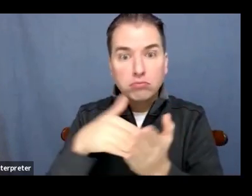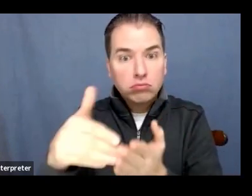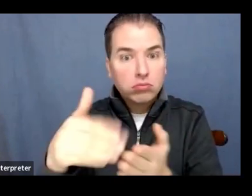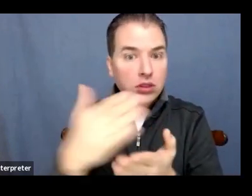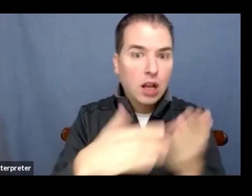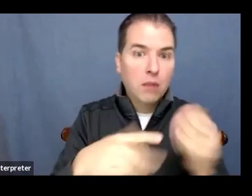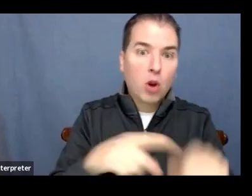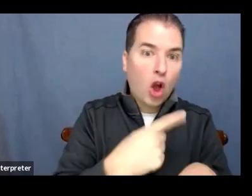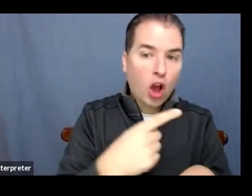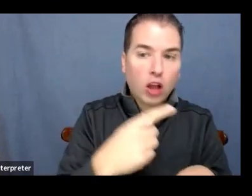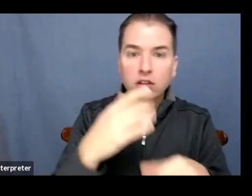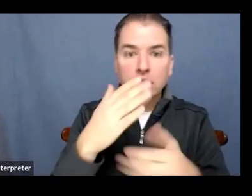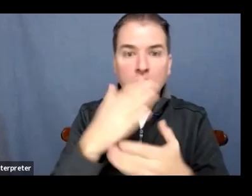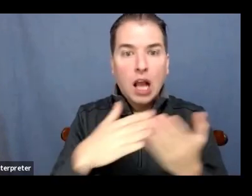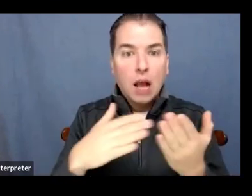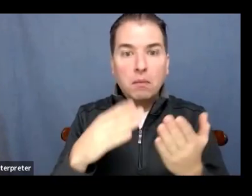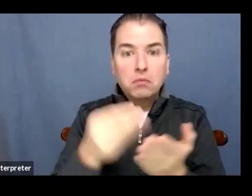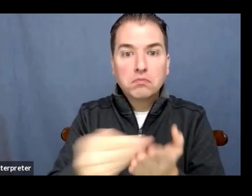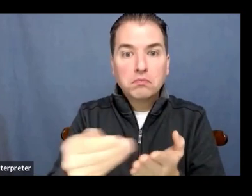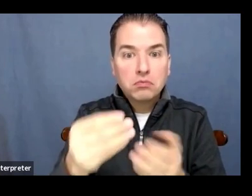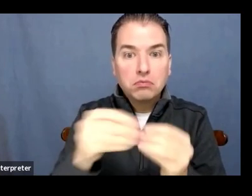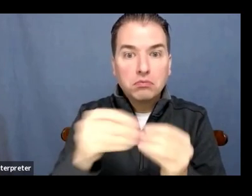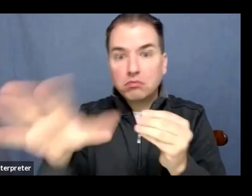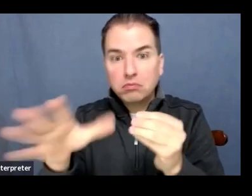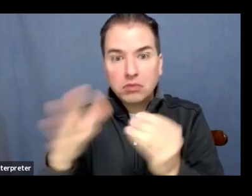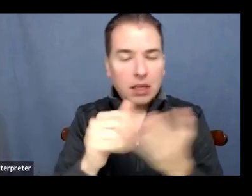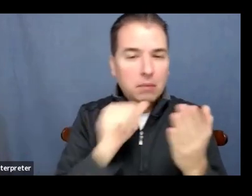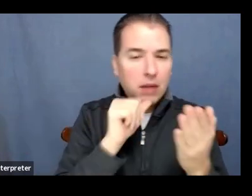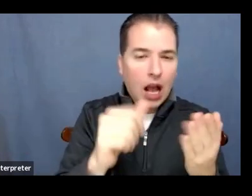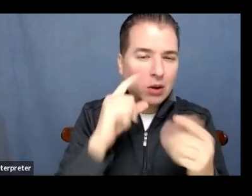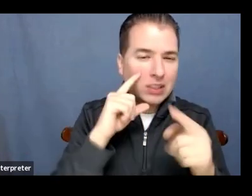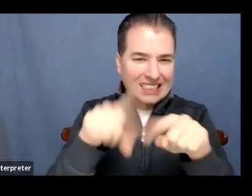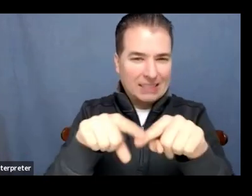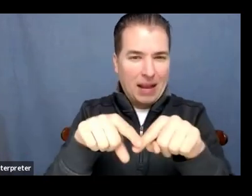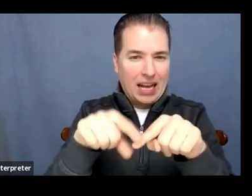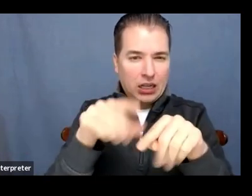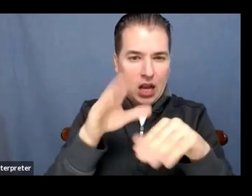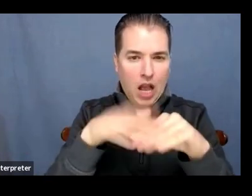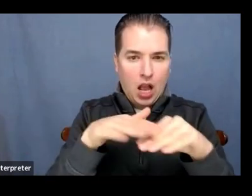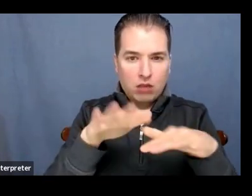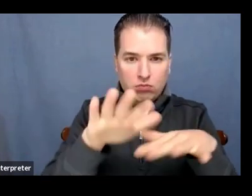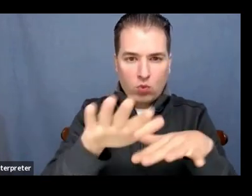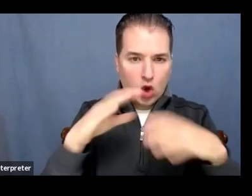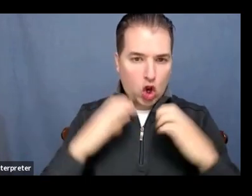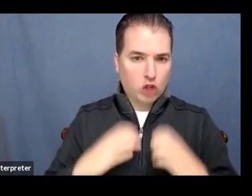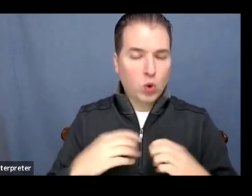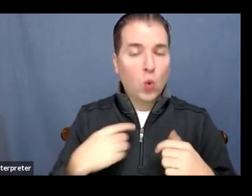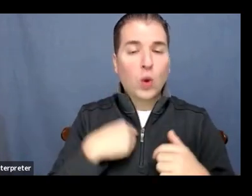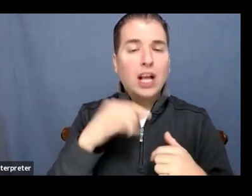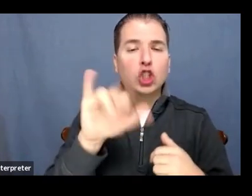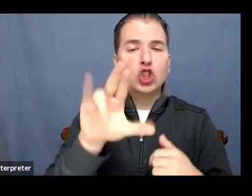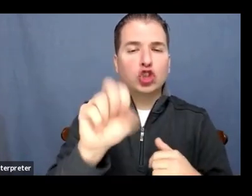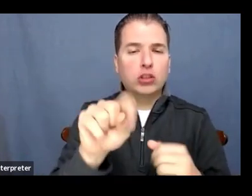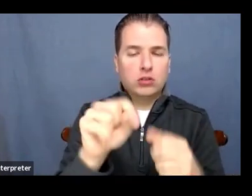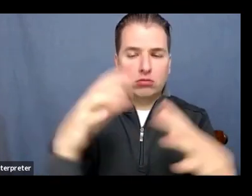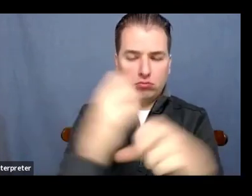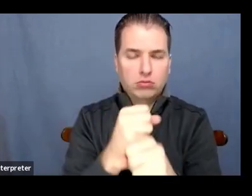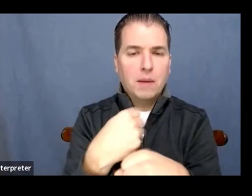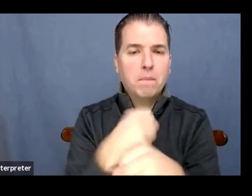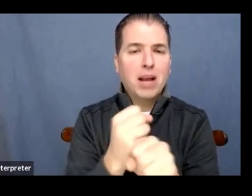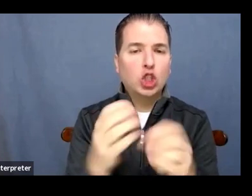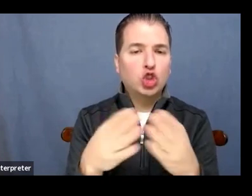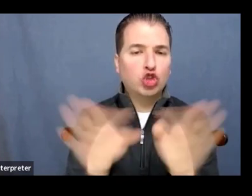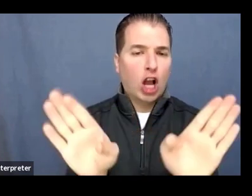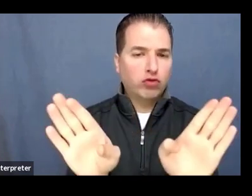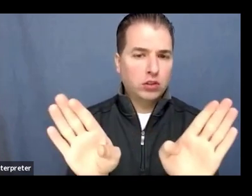fewer opportunities to buy, some have more opportunities to buy. So we're going to work on averages, right? And we're going to start with